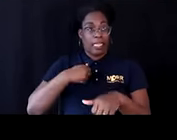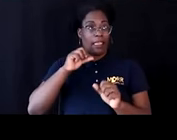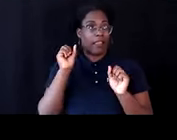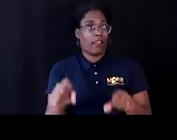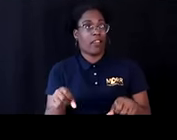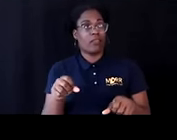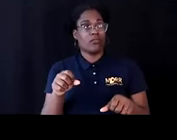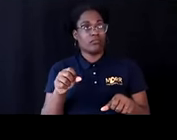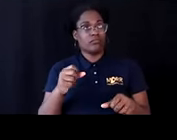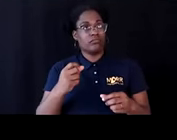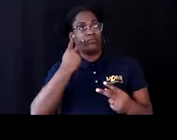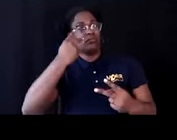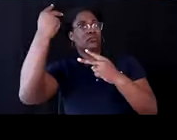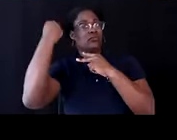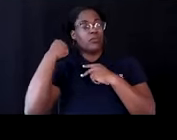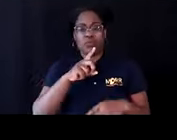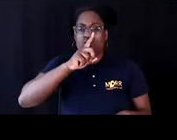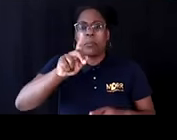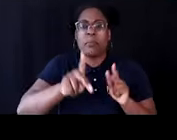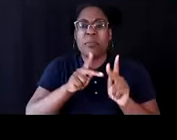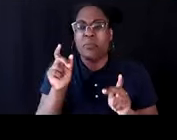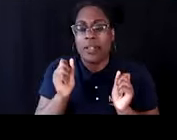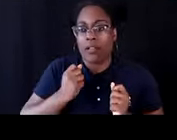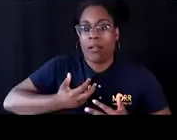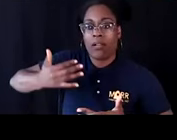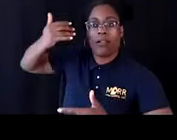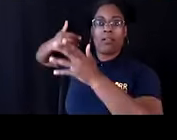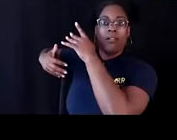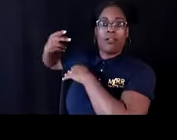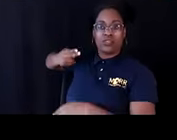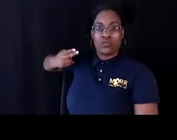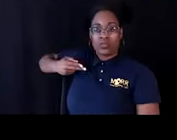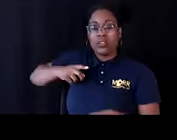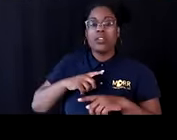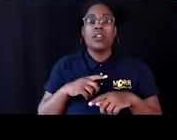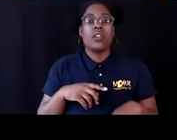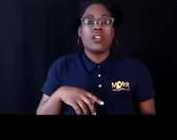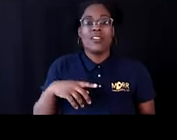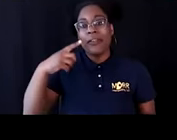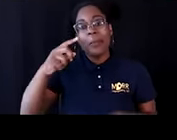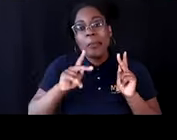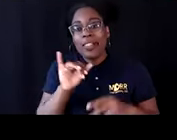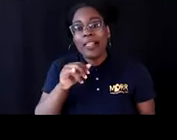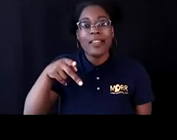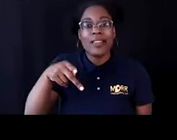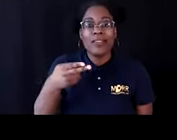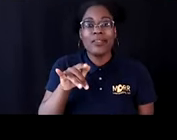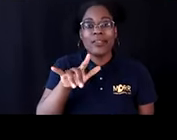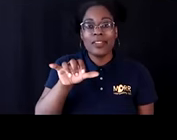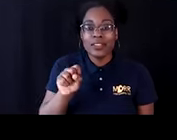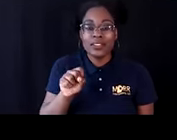stretching back, I'm sure that one could go to folks like Phyllis Wheatley, for example, for even further back